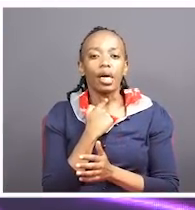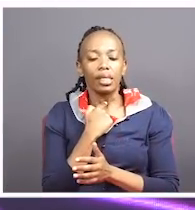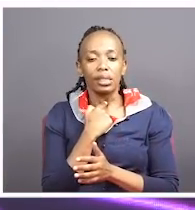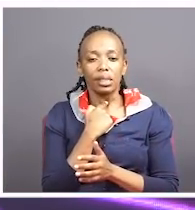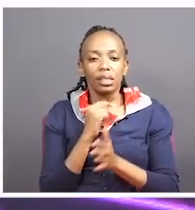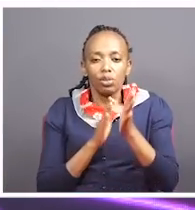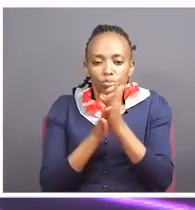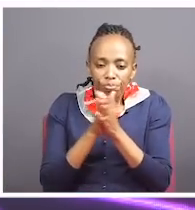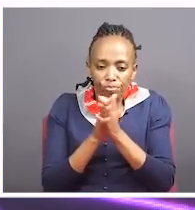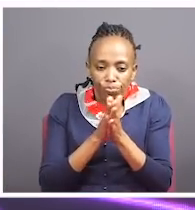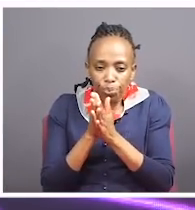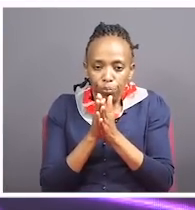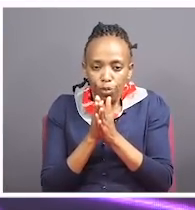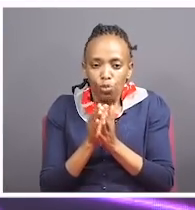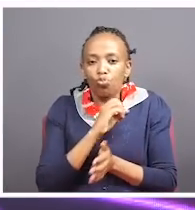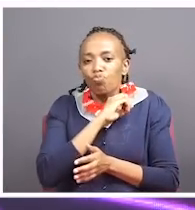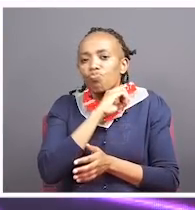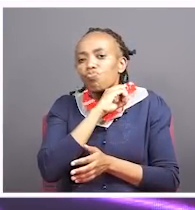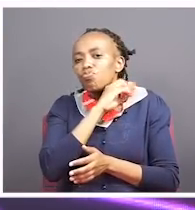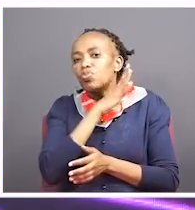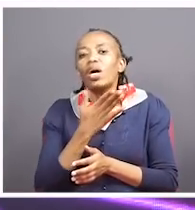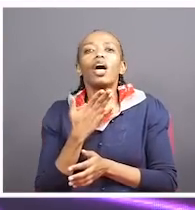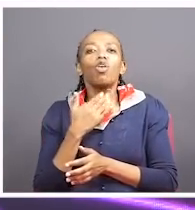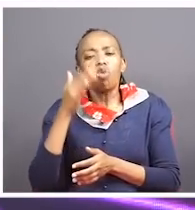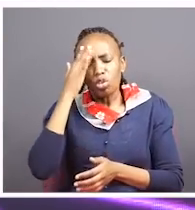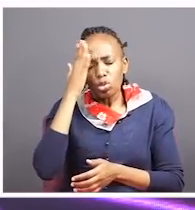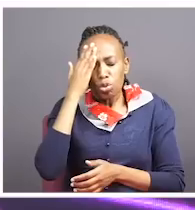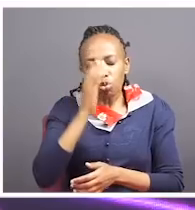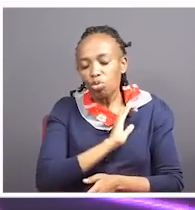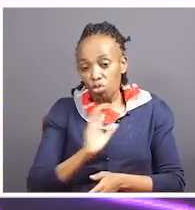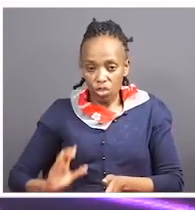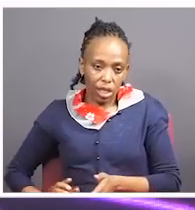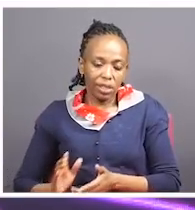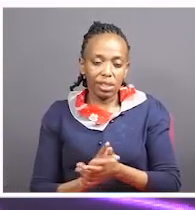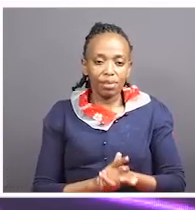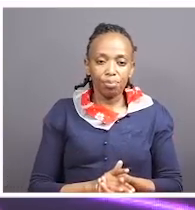thirst drove him to cry out, "I want to know Christ."